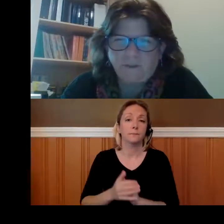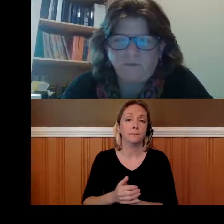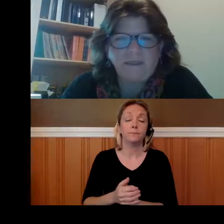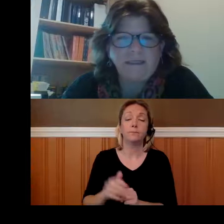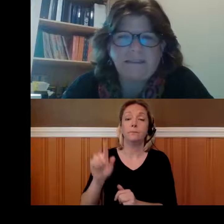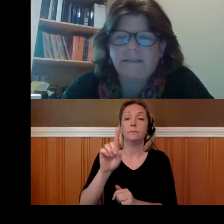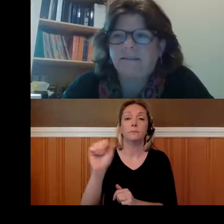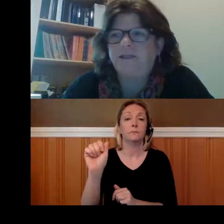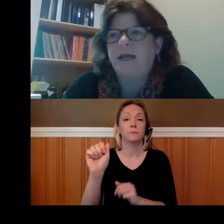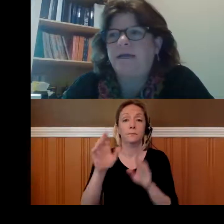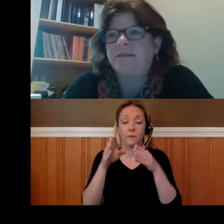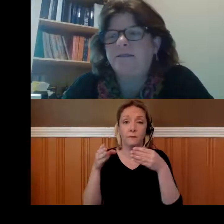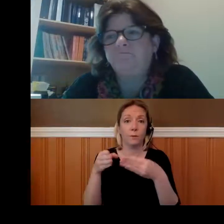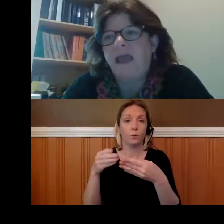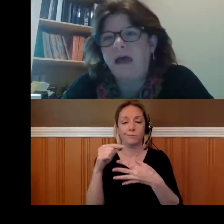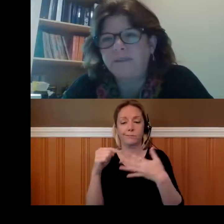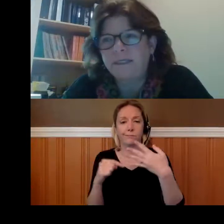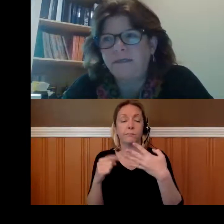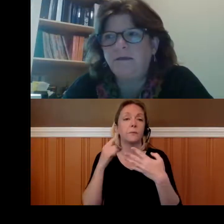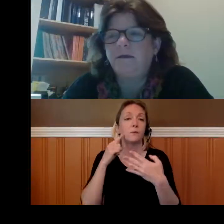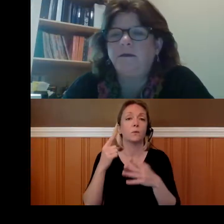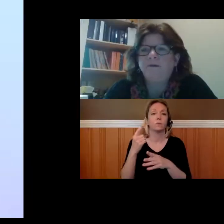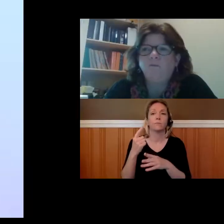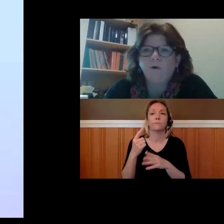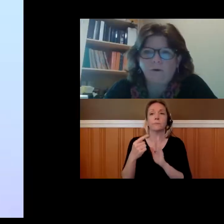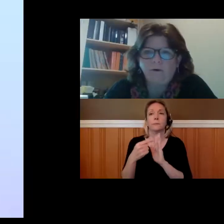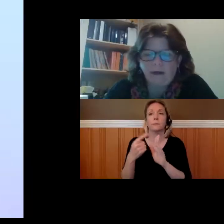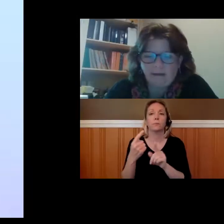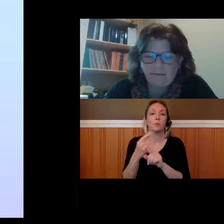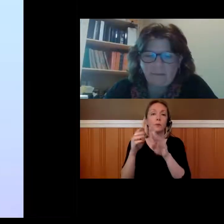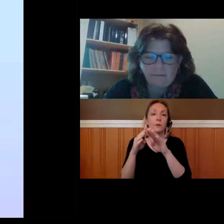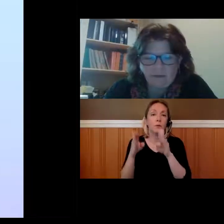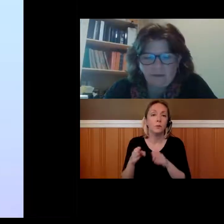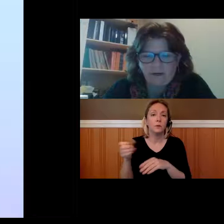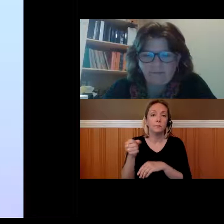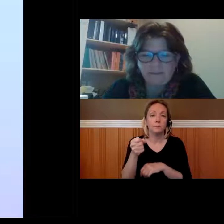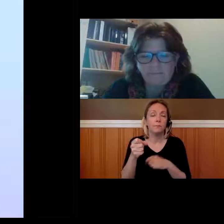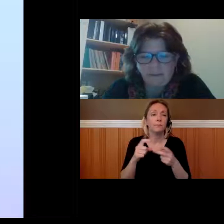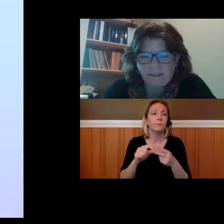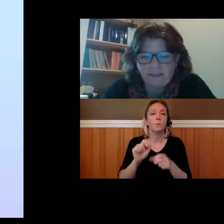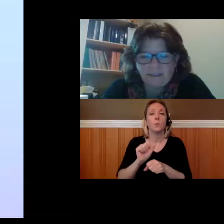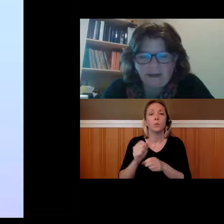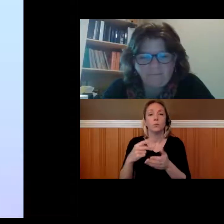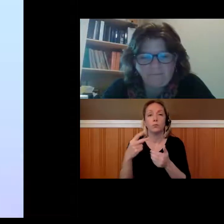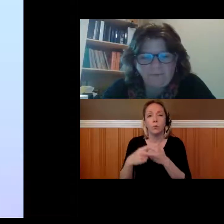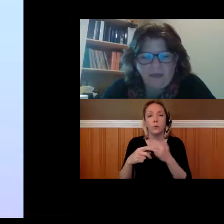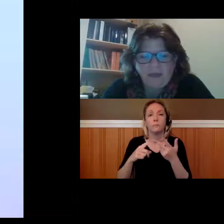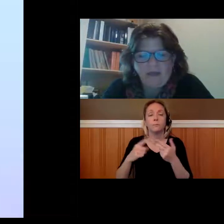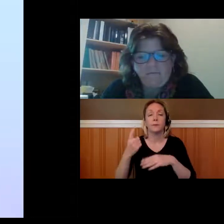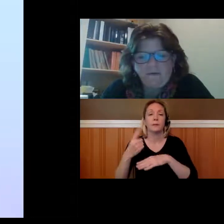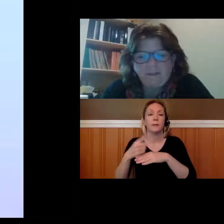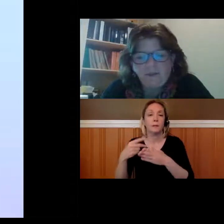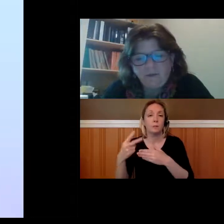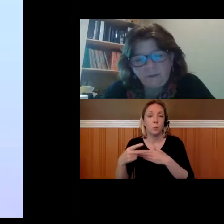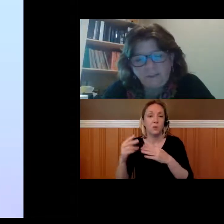on things such as housing, work programs, day programs, different things like that.